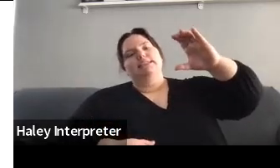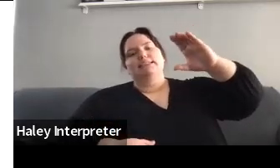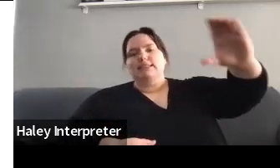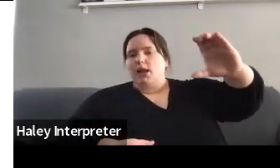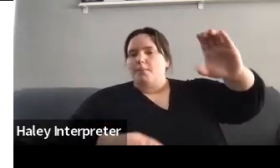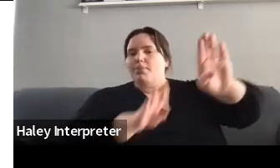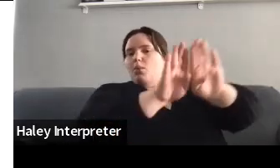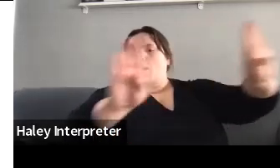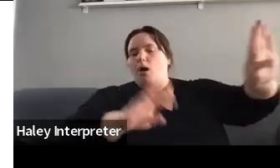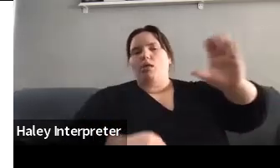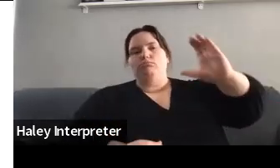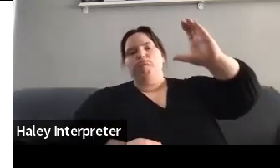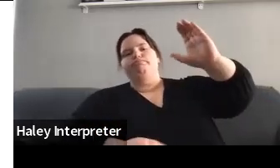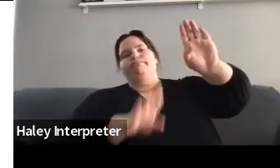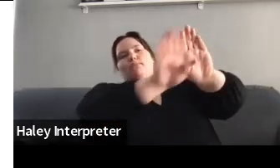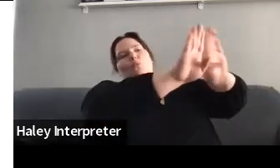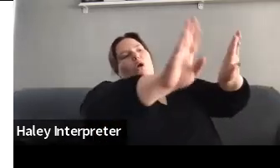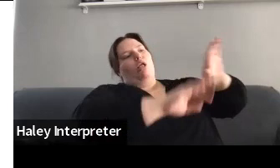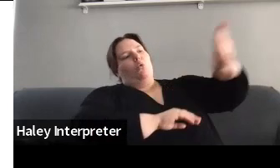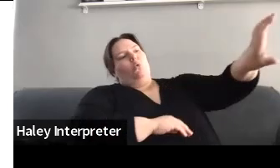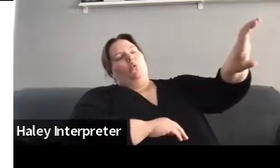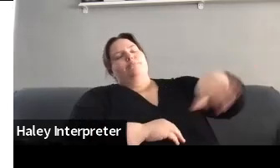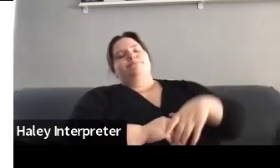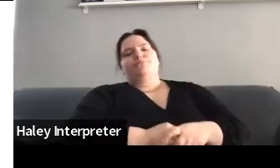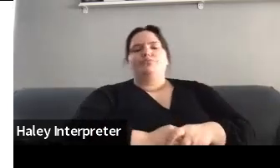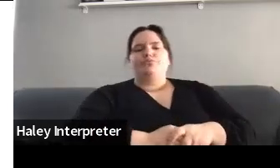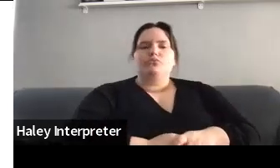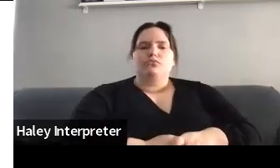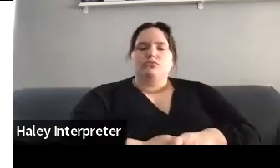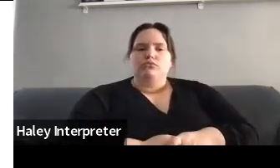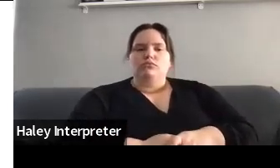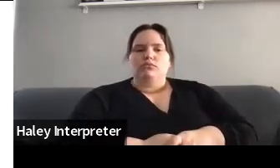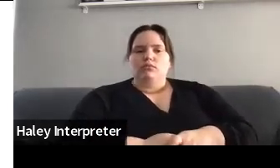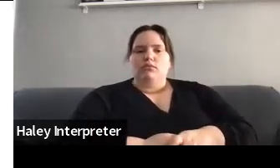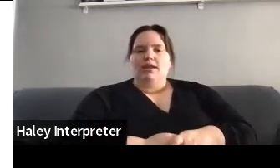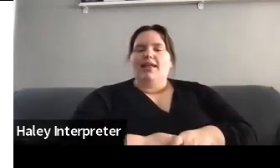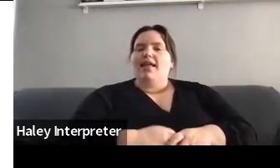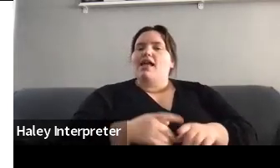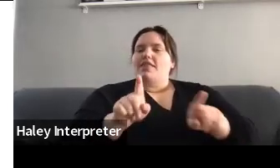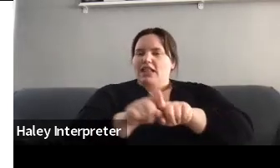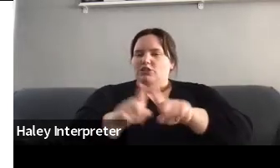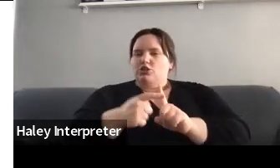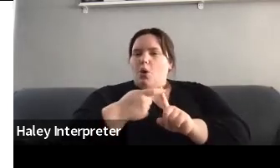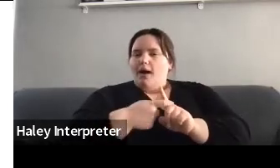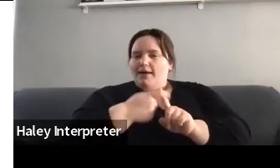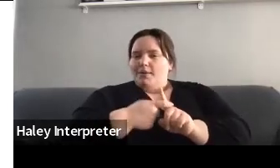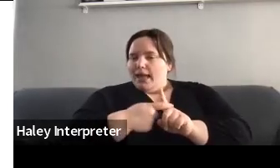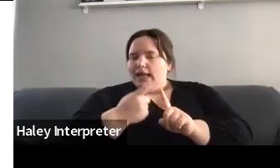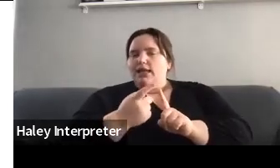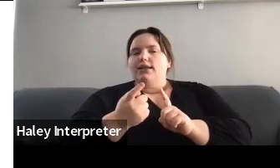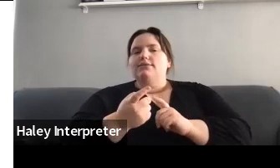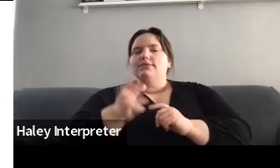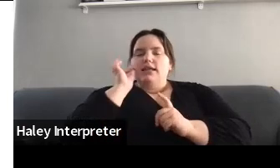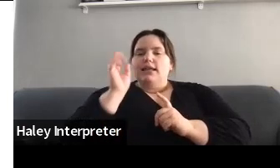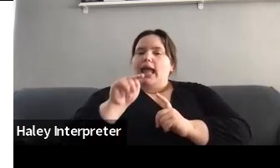on a next slide. And then there are also automated cat toys. There are